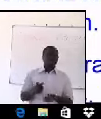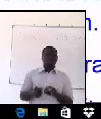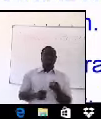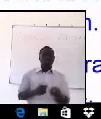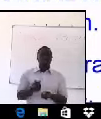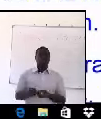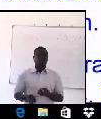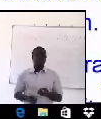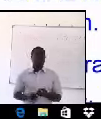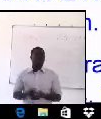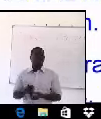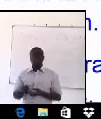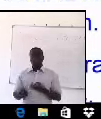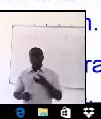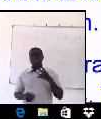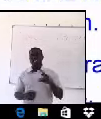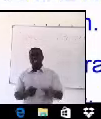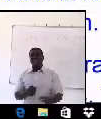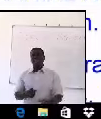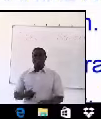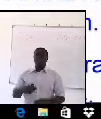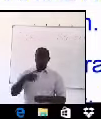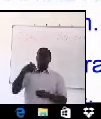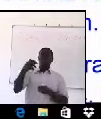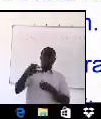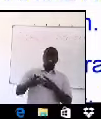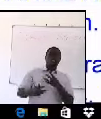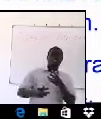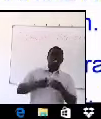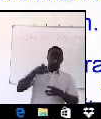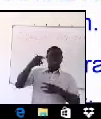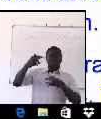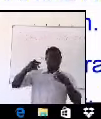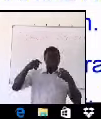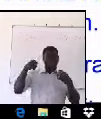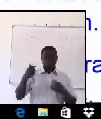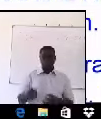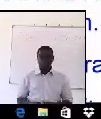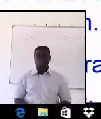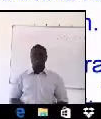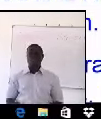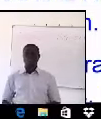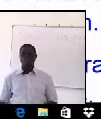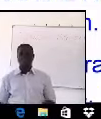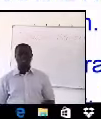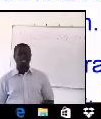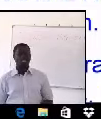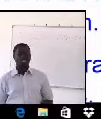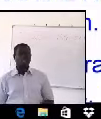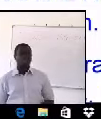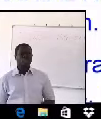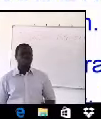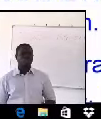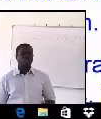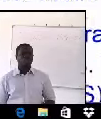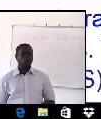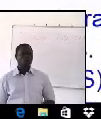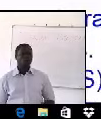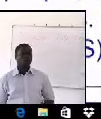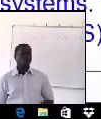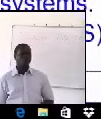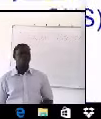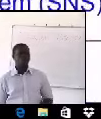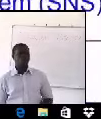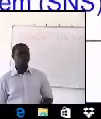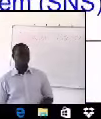cord. Okay? Which are connected to the spinal cord. And then the cranial nerves, those are the ones that are